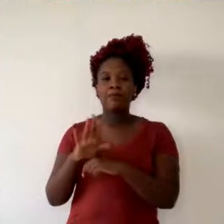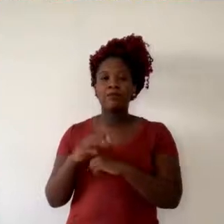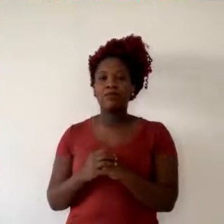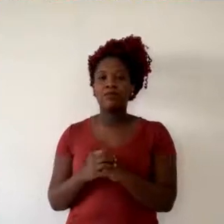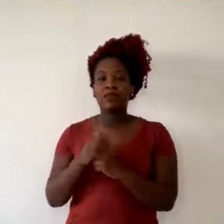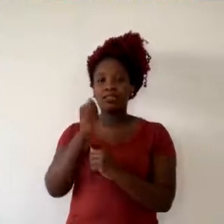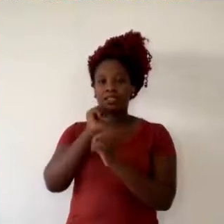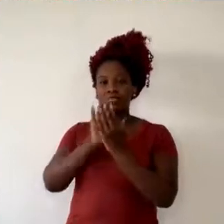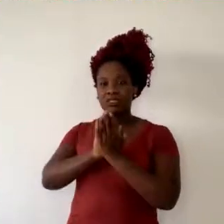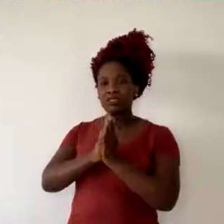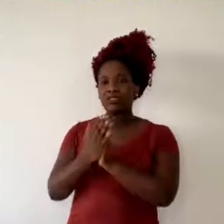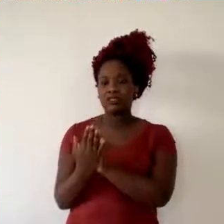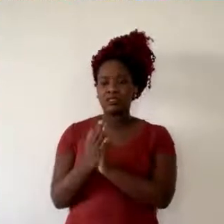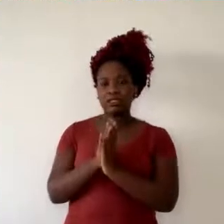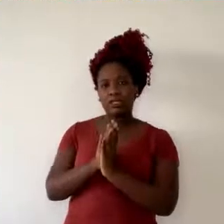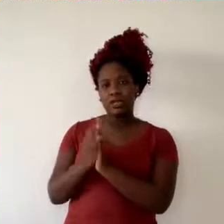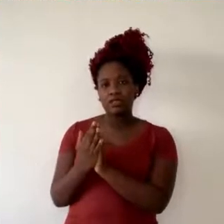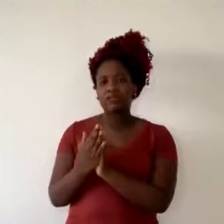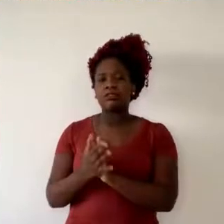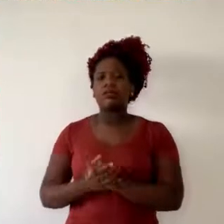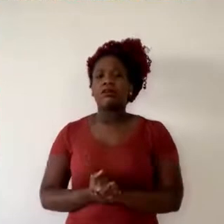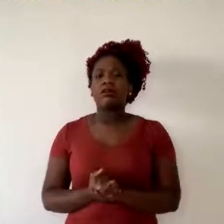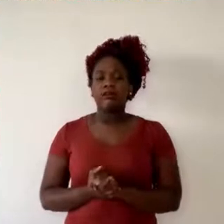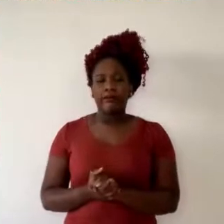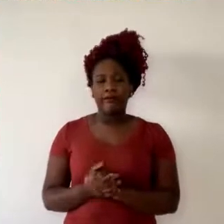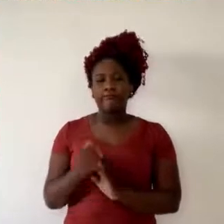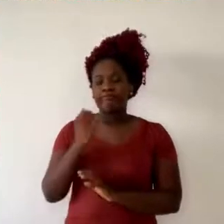violence, it's the first.